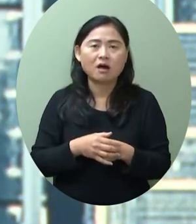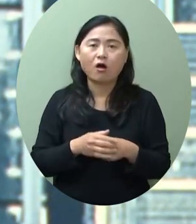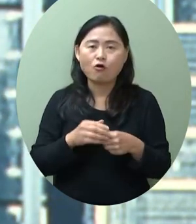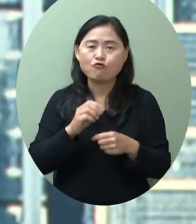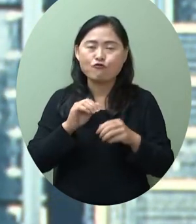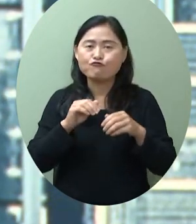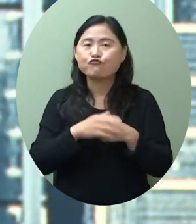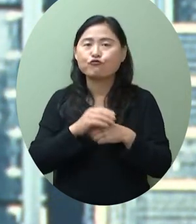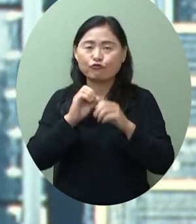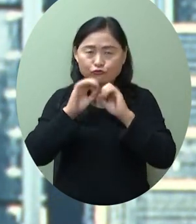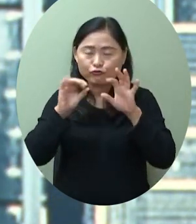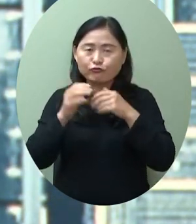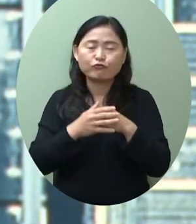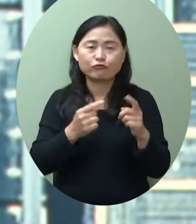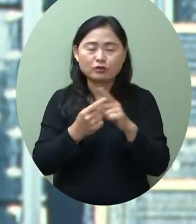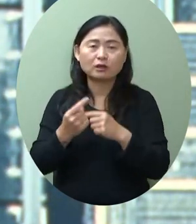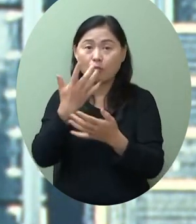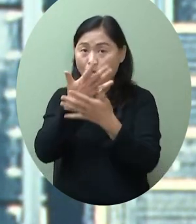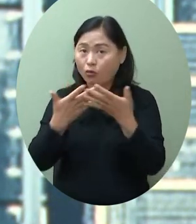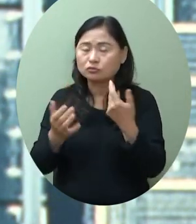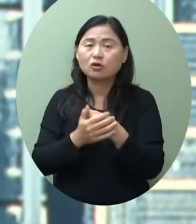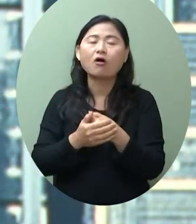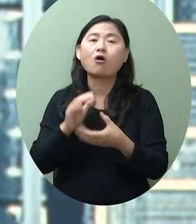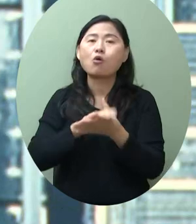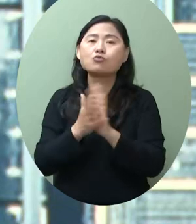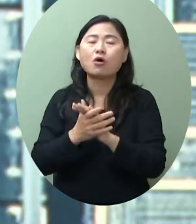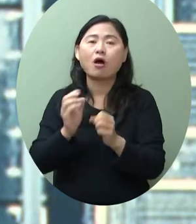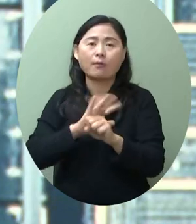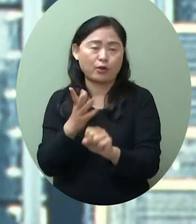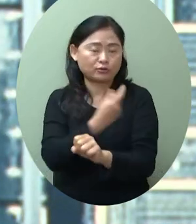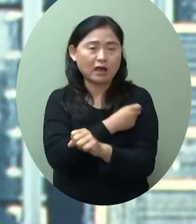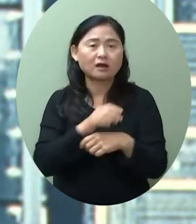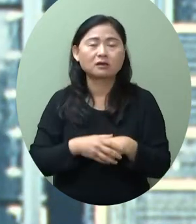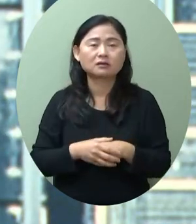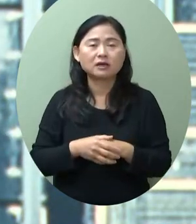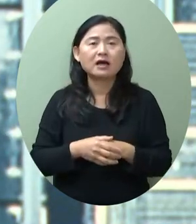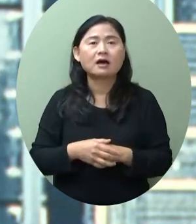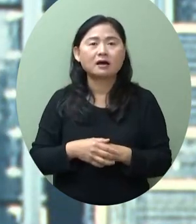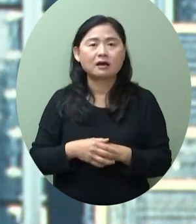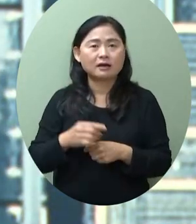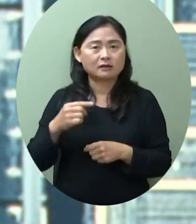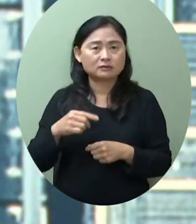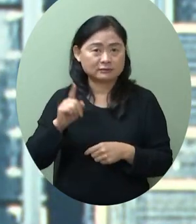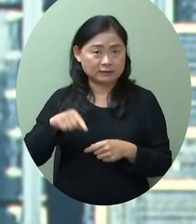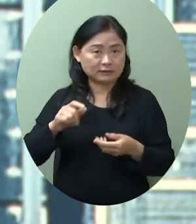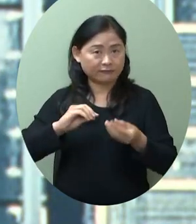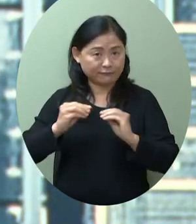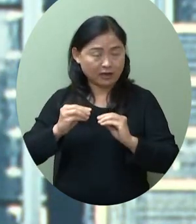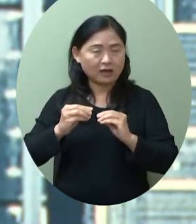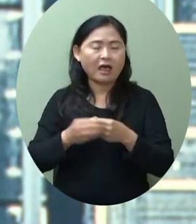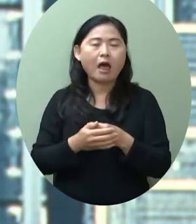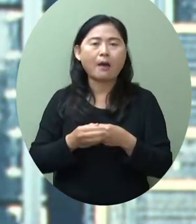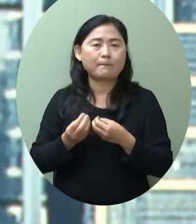leave the so-called daily quota for the elderly who find it less easy to book